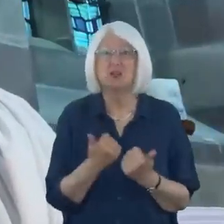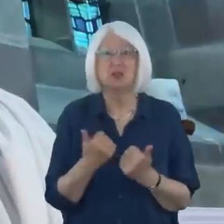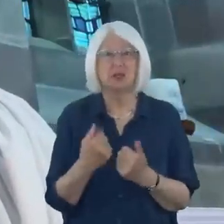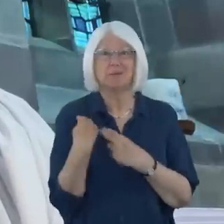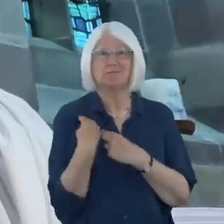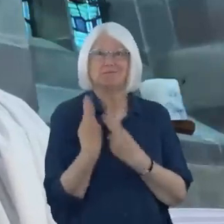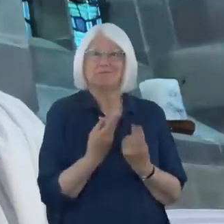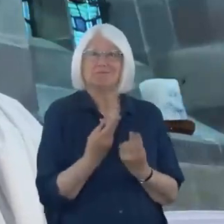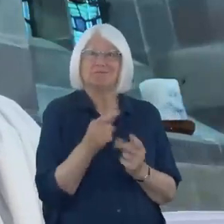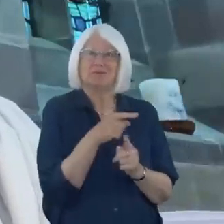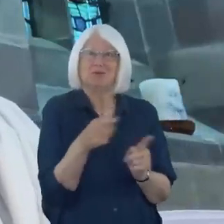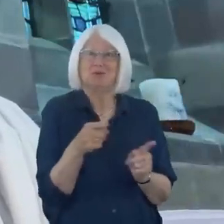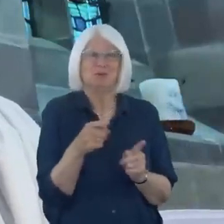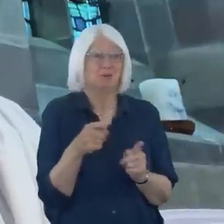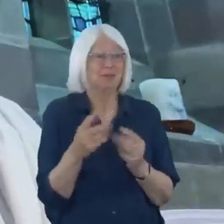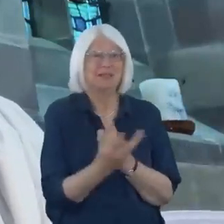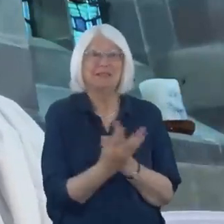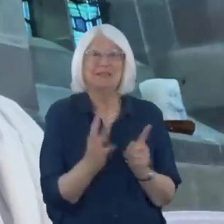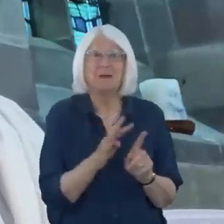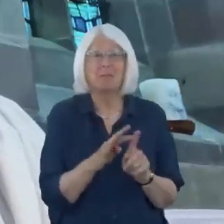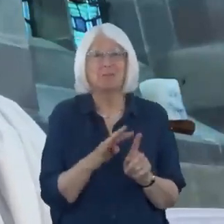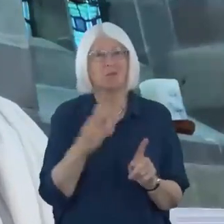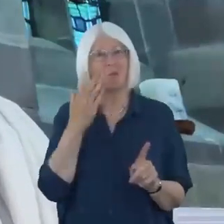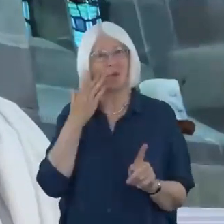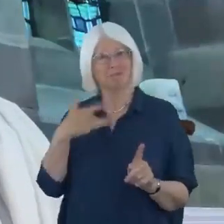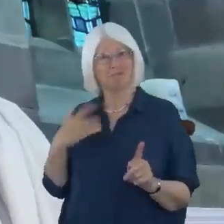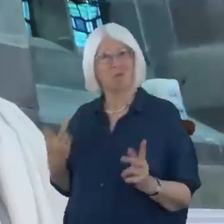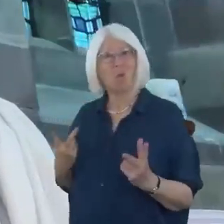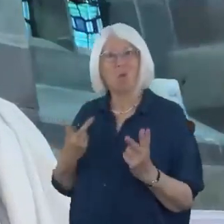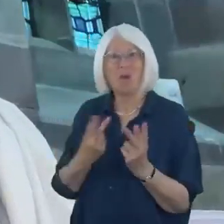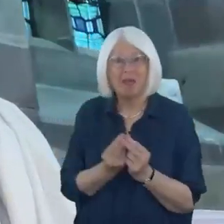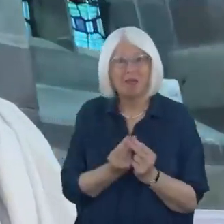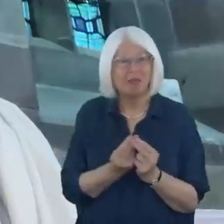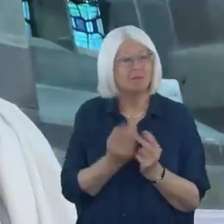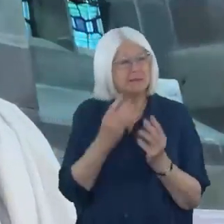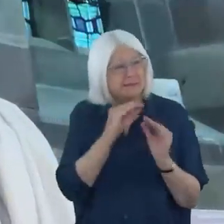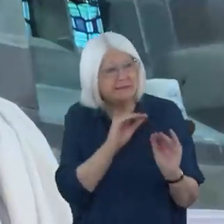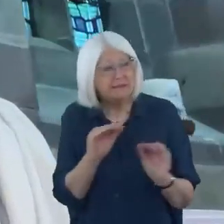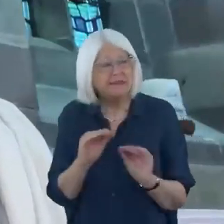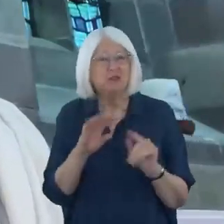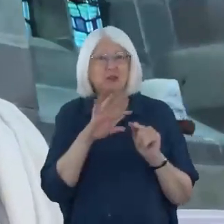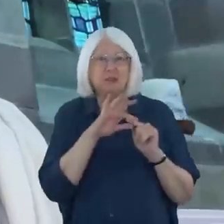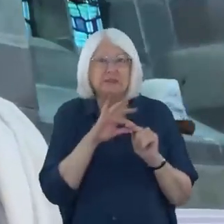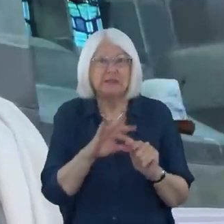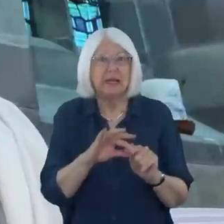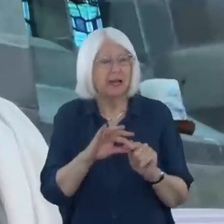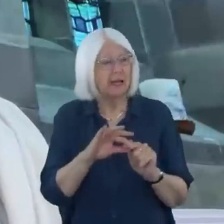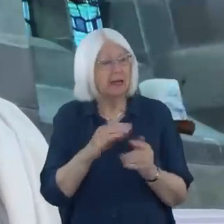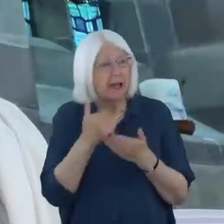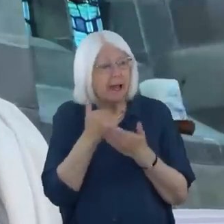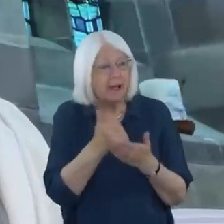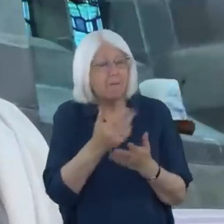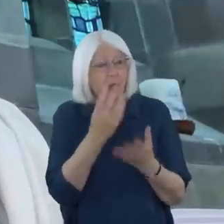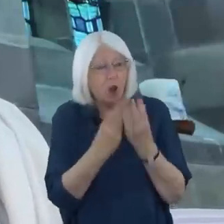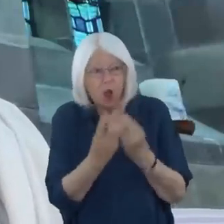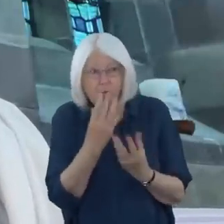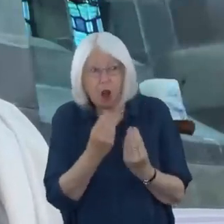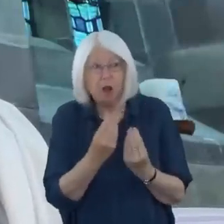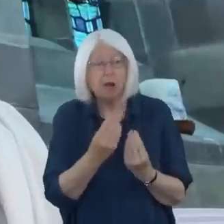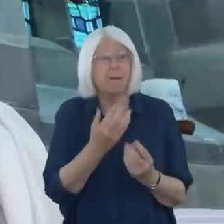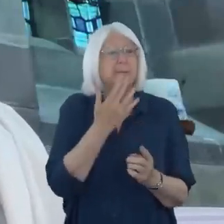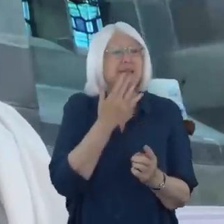Whilst he was with them, he was teaching them, leading them, guiding them, helping them to learn from their